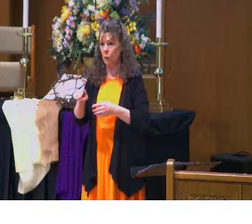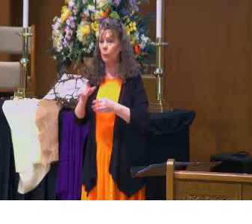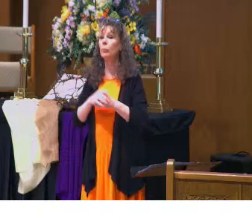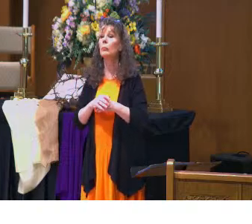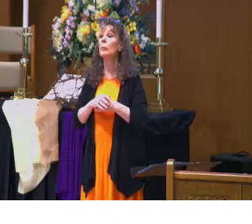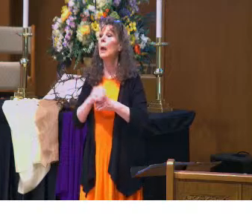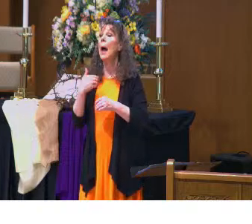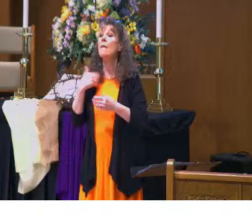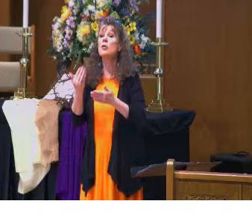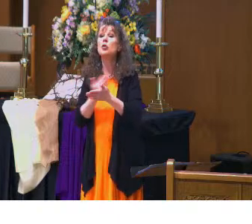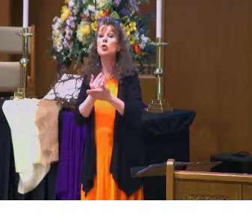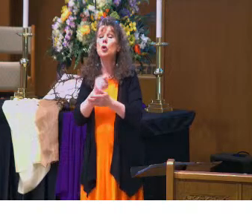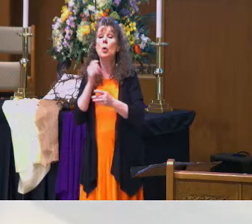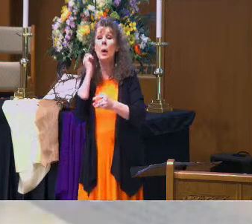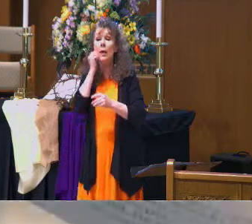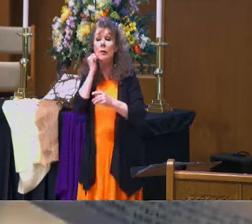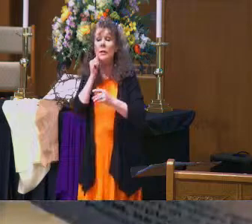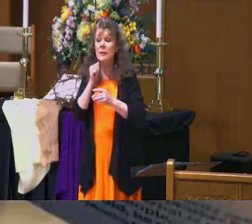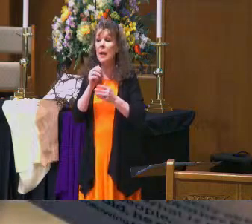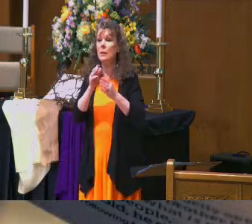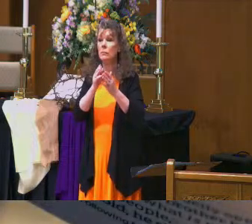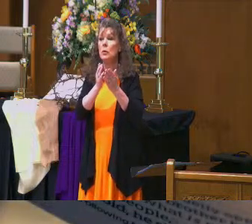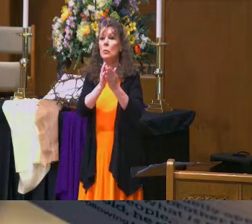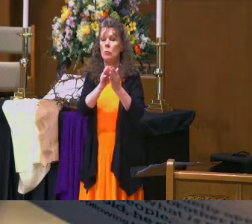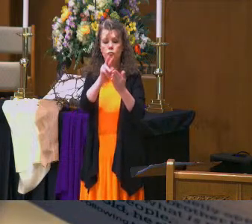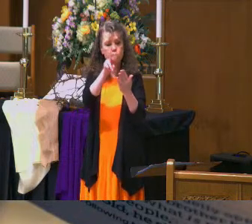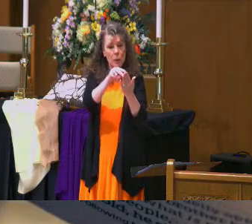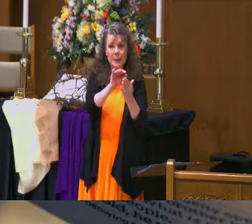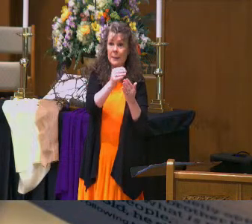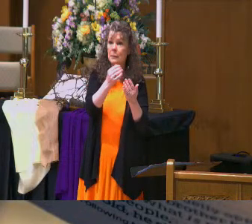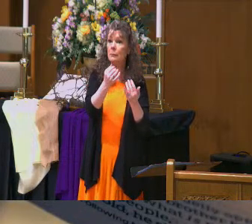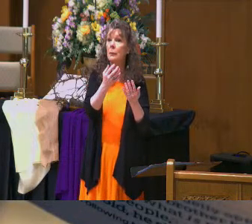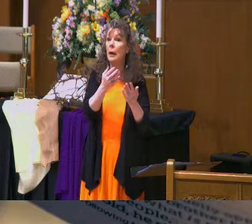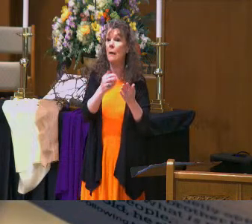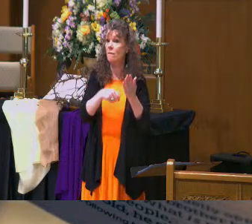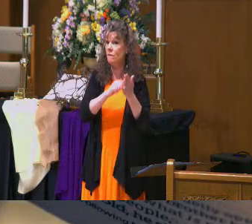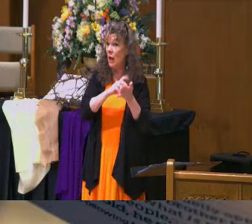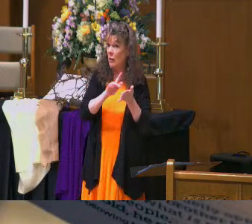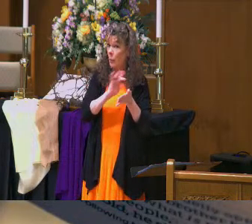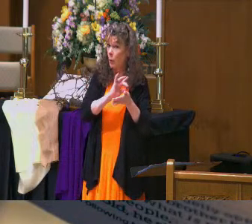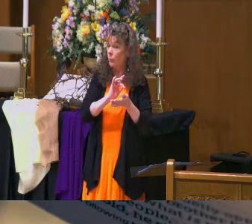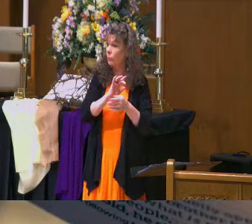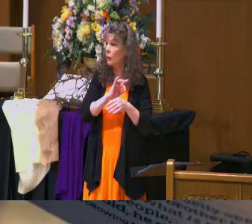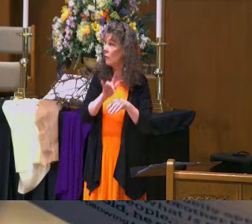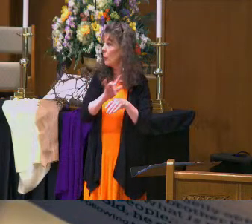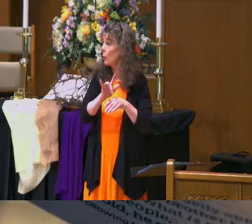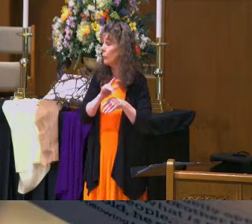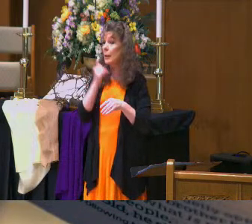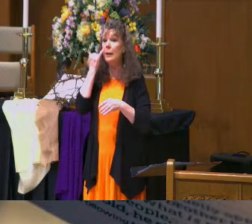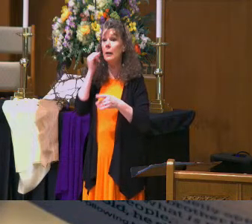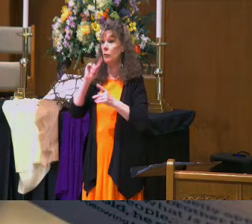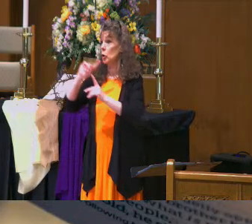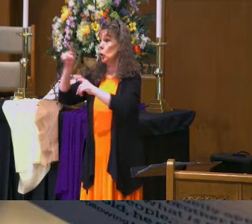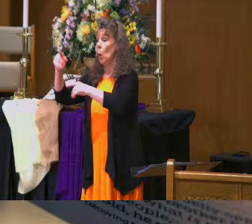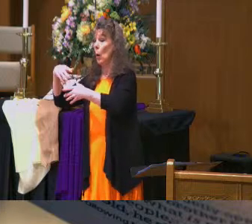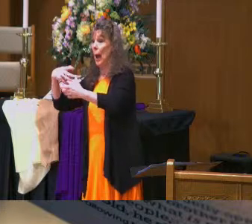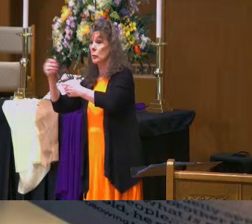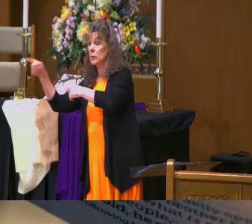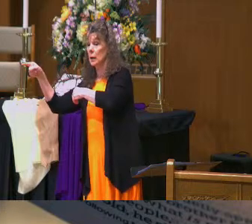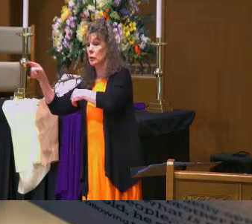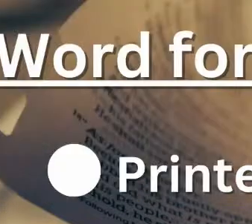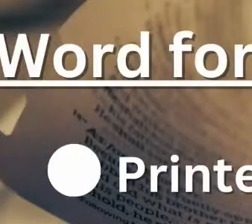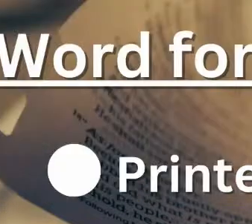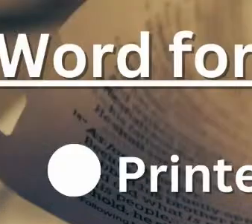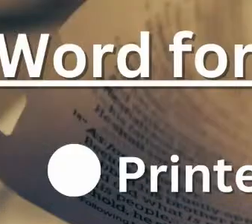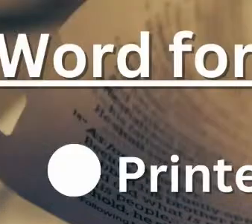devotionals available. There's a couple ways you can access these. They're outside. If you're right, go out here in the sanctuary, go to the